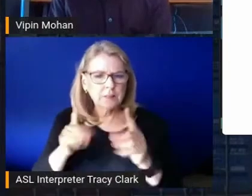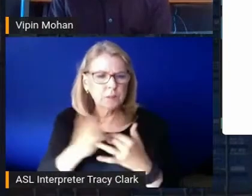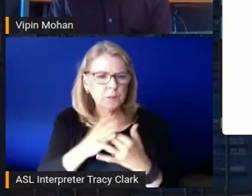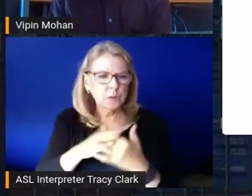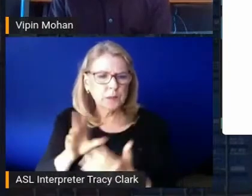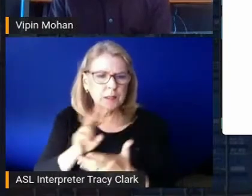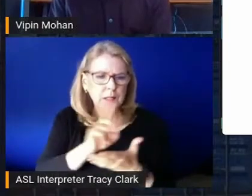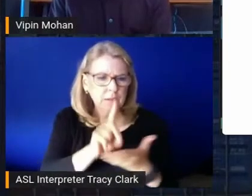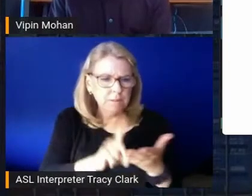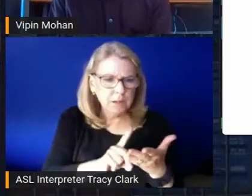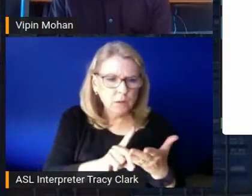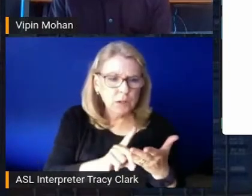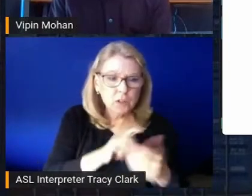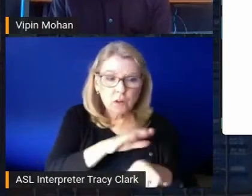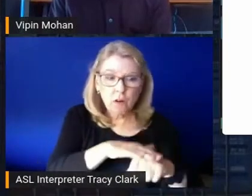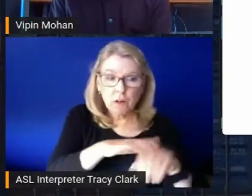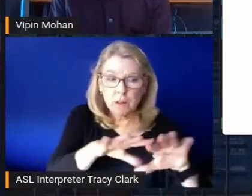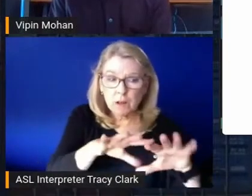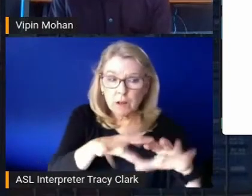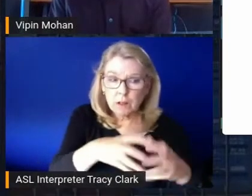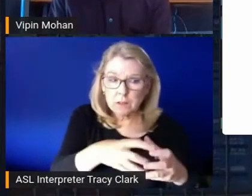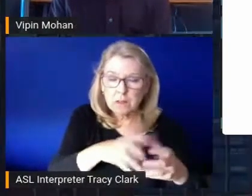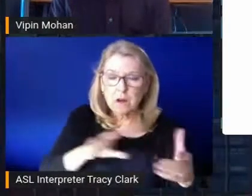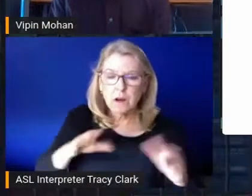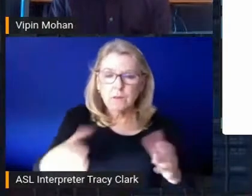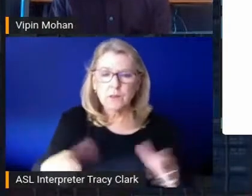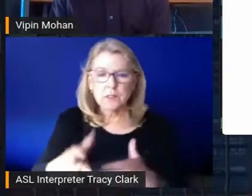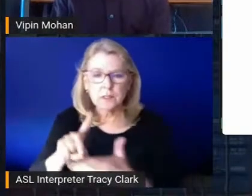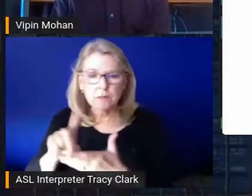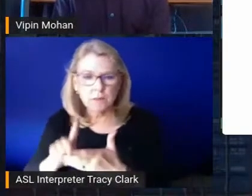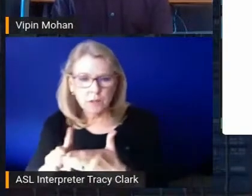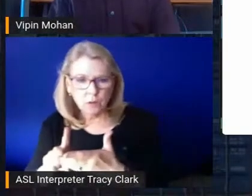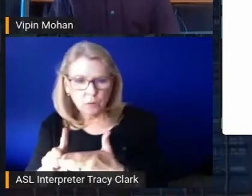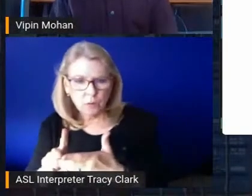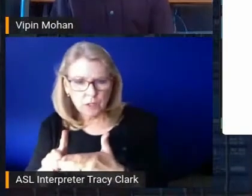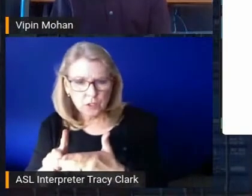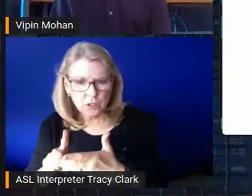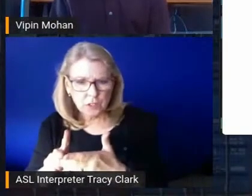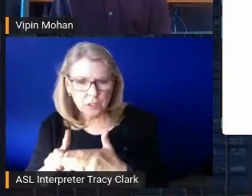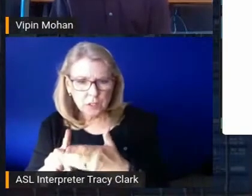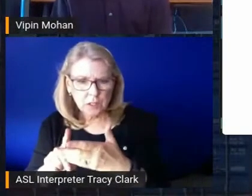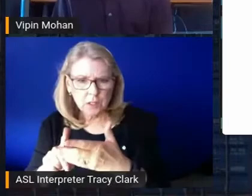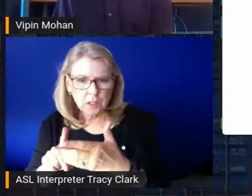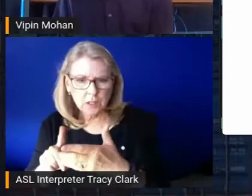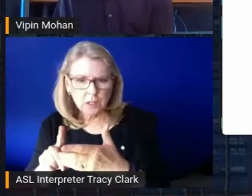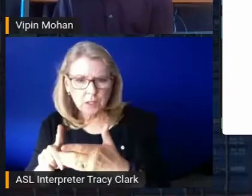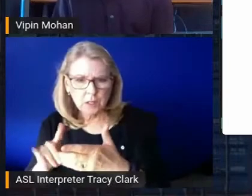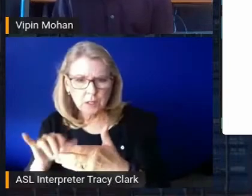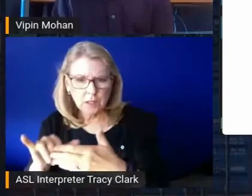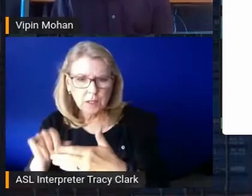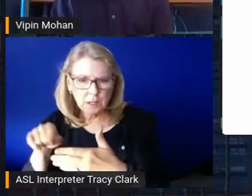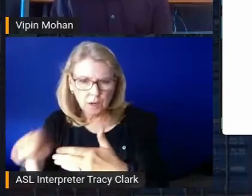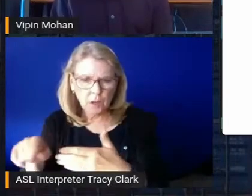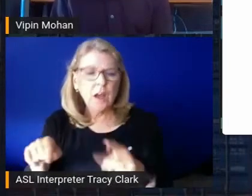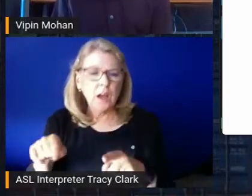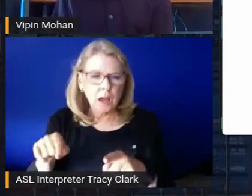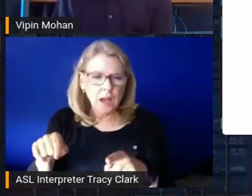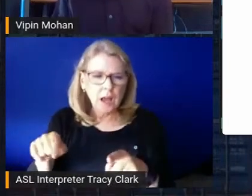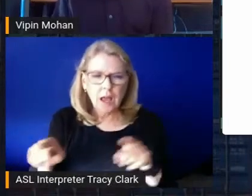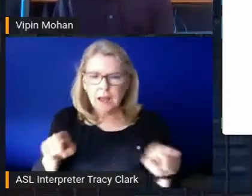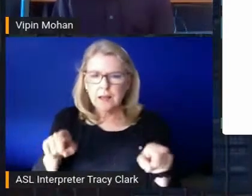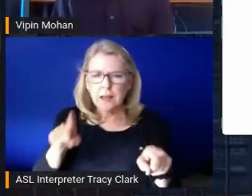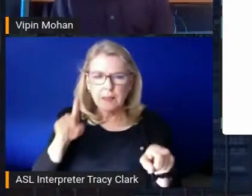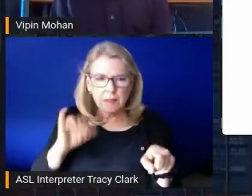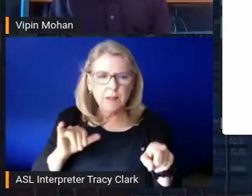cluster versus the one that was supplied in, and it's going to figure out that, hey, we want to upgrade this